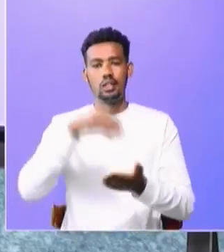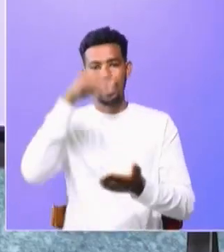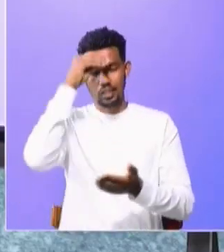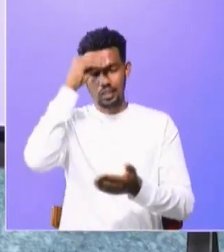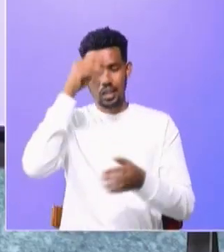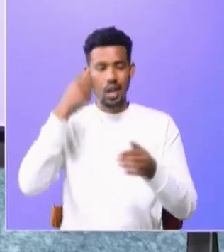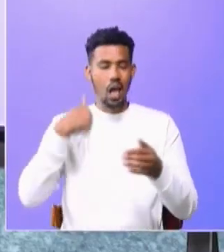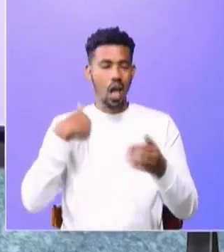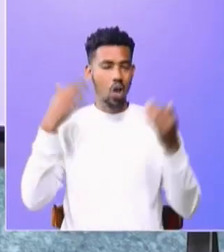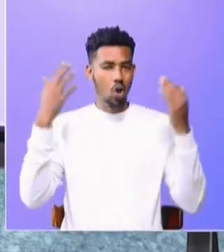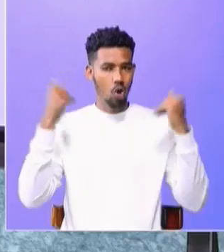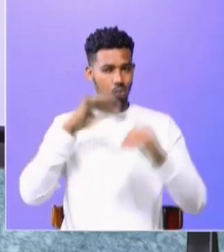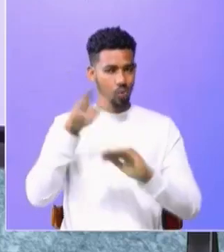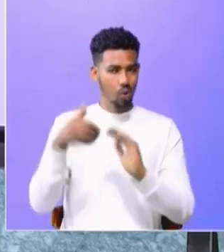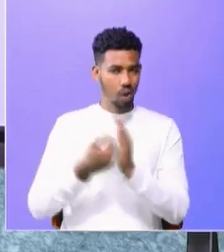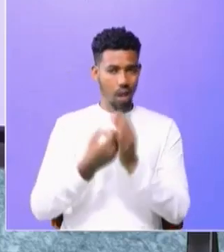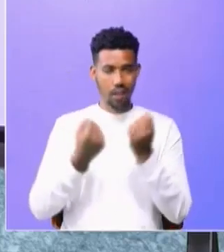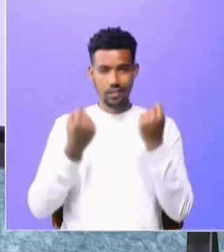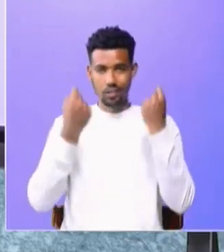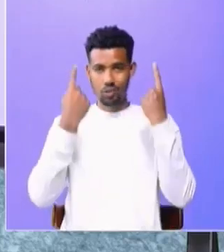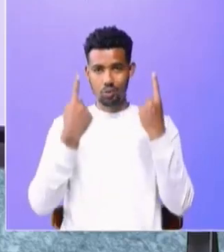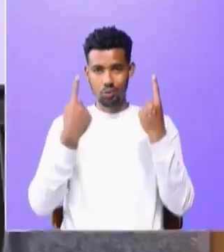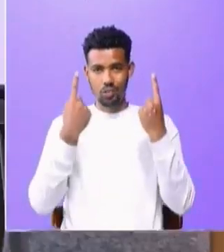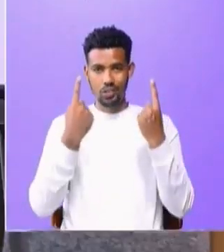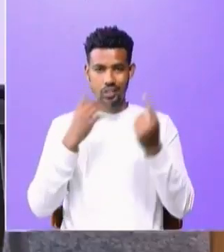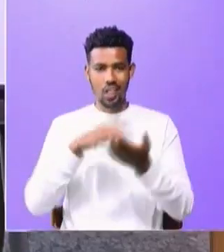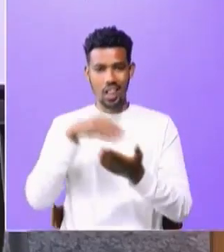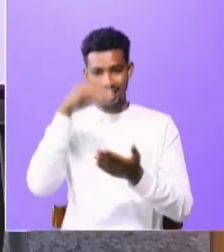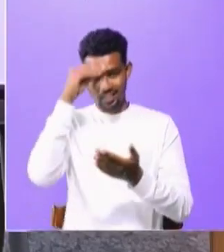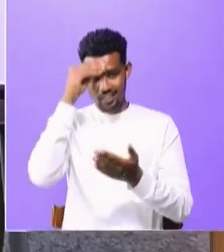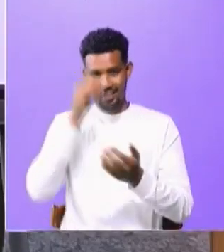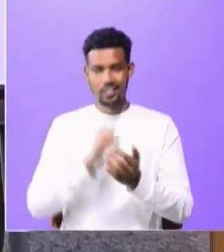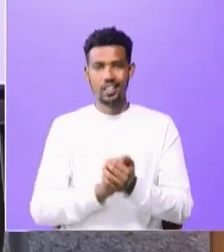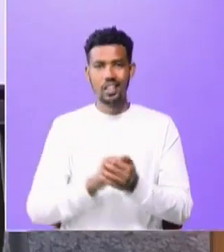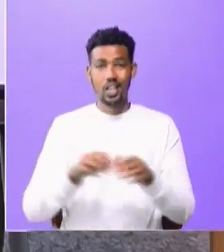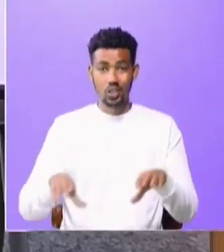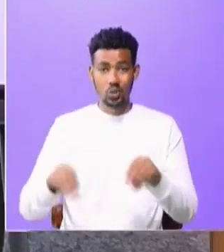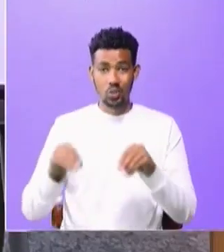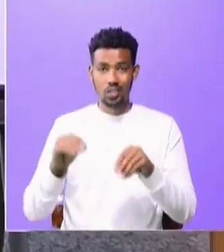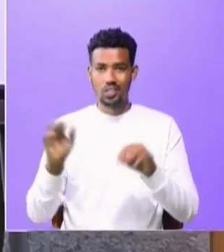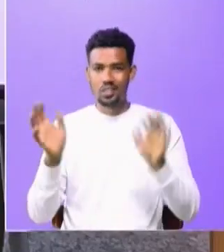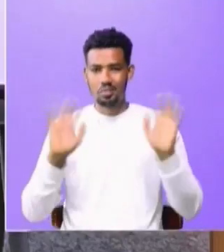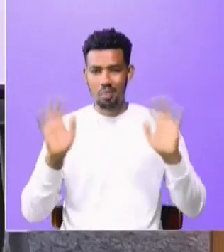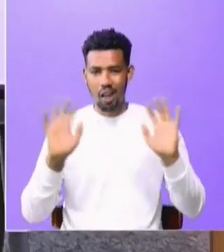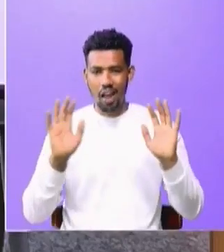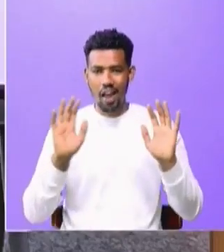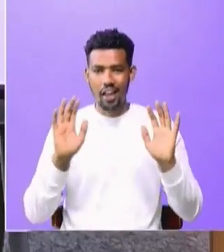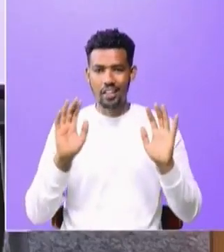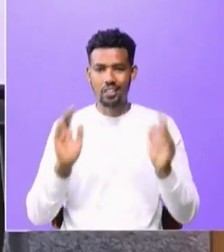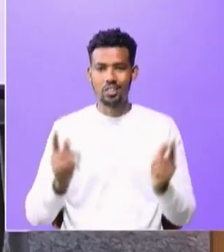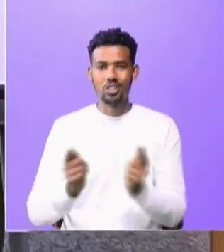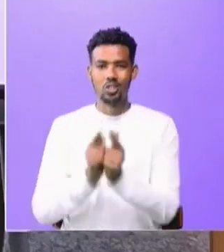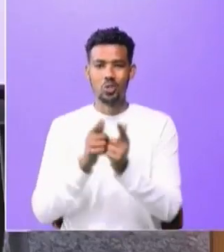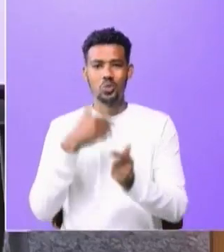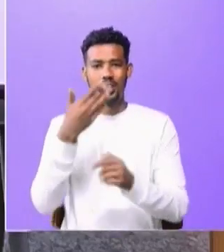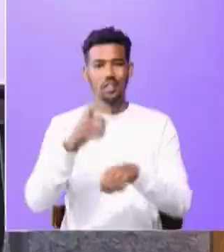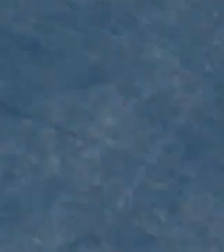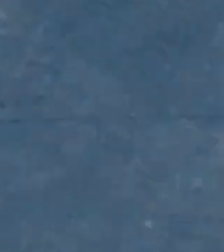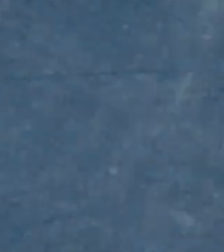I hope you all are understood the lesson. Students, goodbye and see you next time.